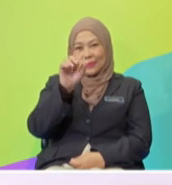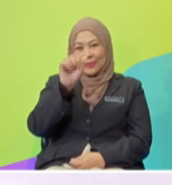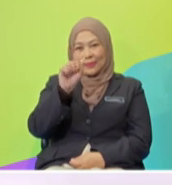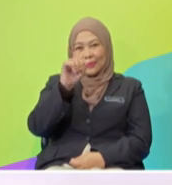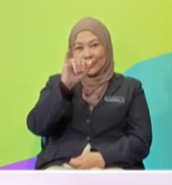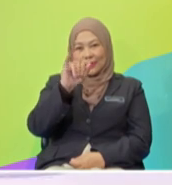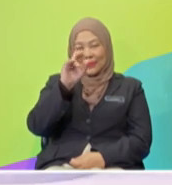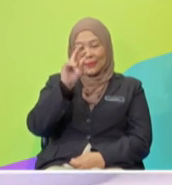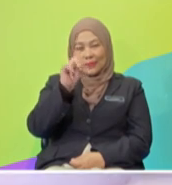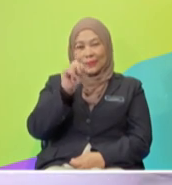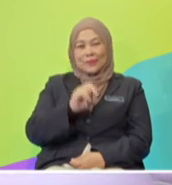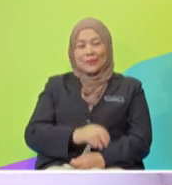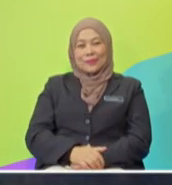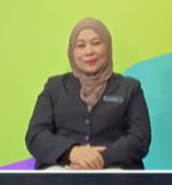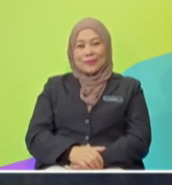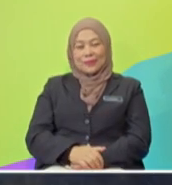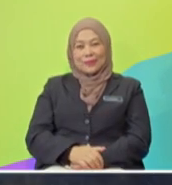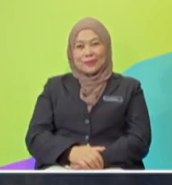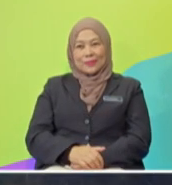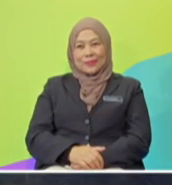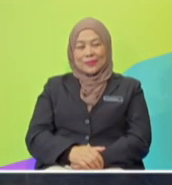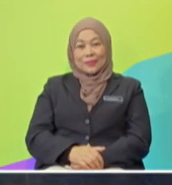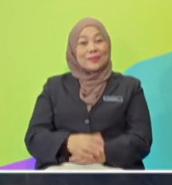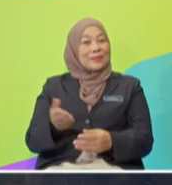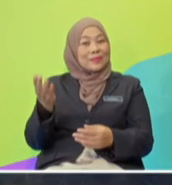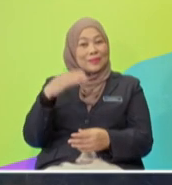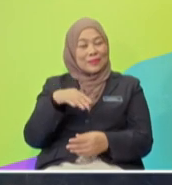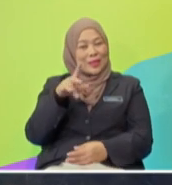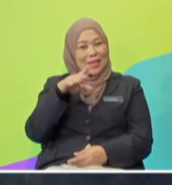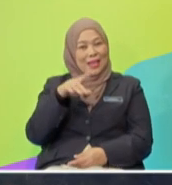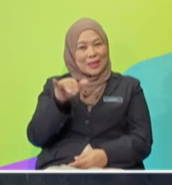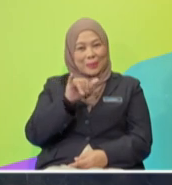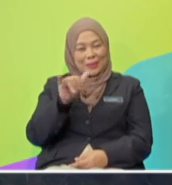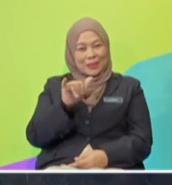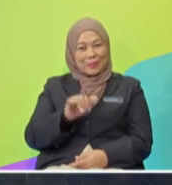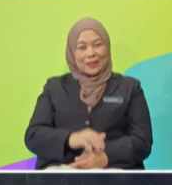T-R-A-I-N. Train. Okay, train. Chris, your turn. Okay, let's spell it together.